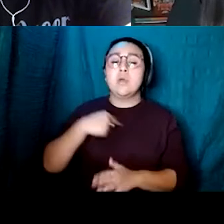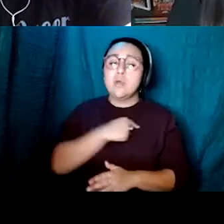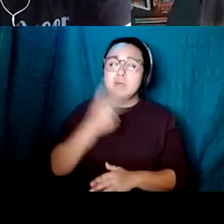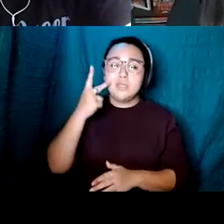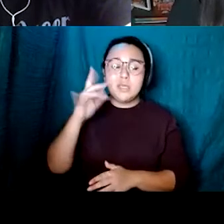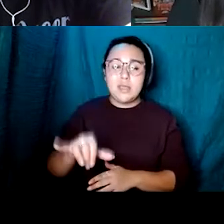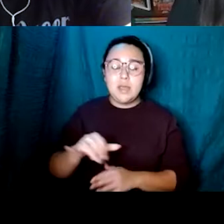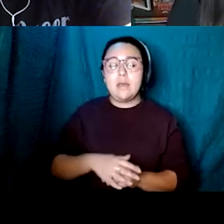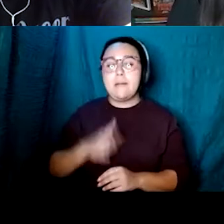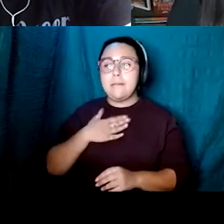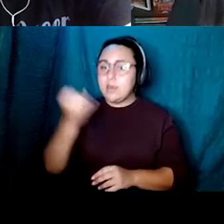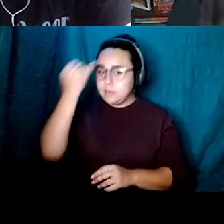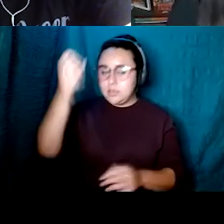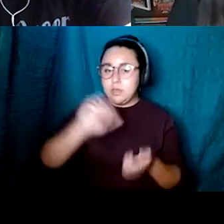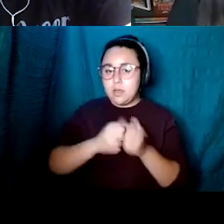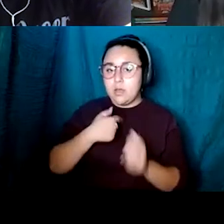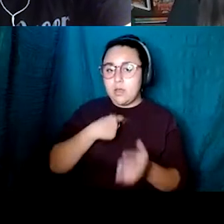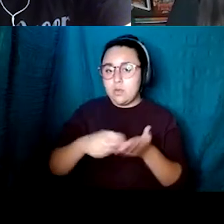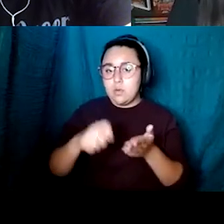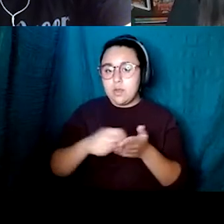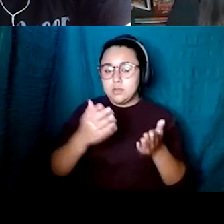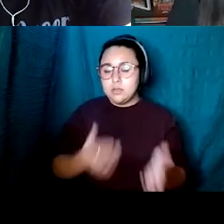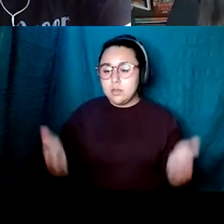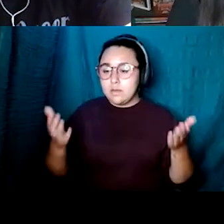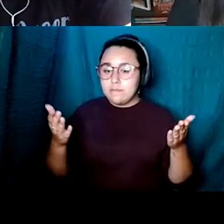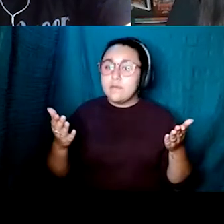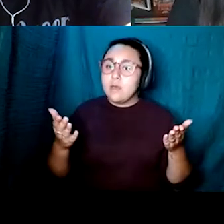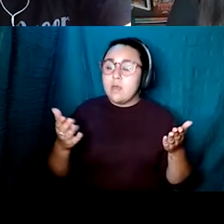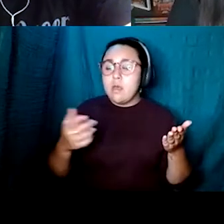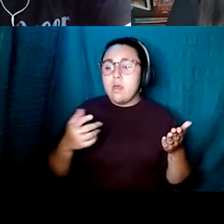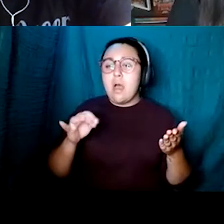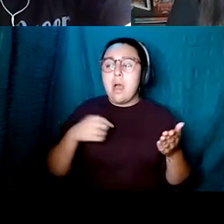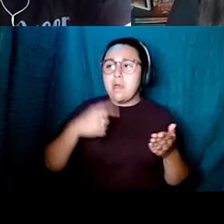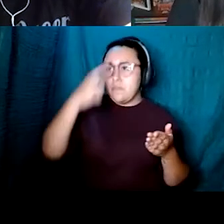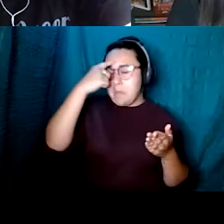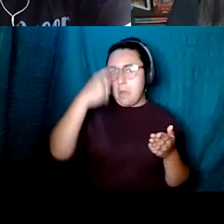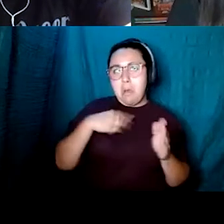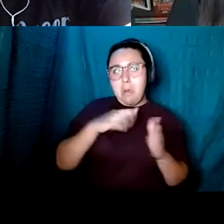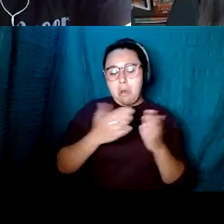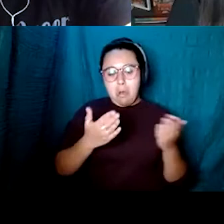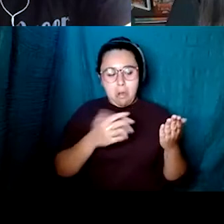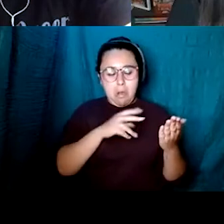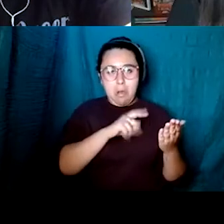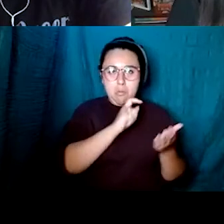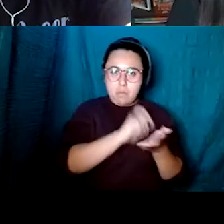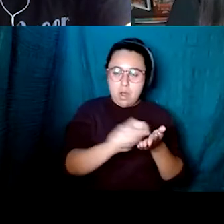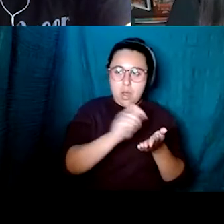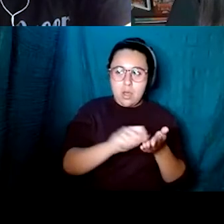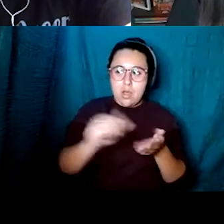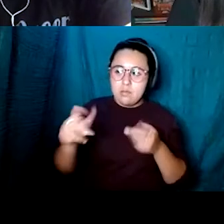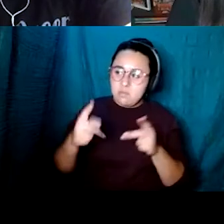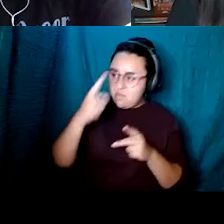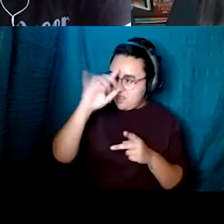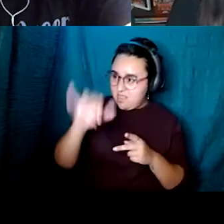this is my idea about like how I write stuff is like. If I think this, I wonder if other people are thinking this too. And then I kind of like let my